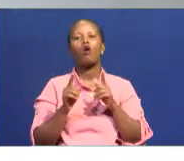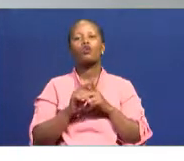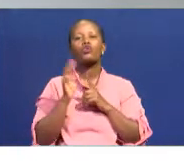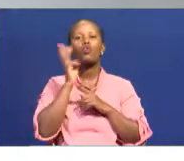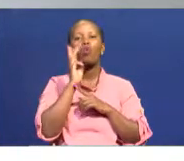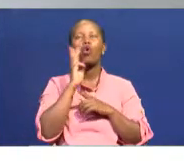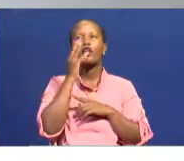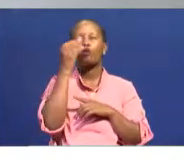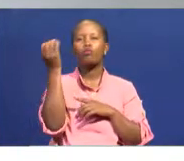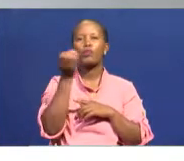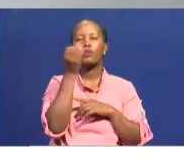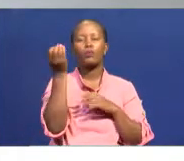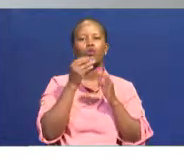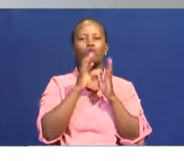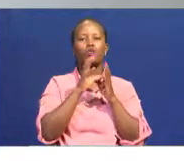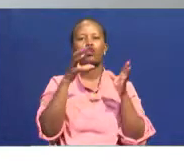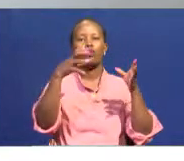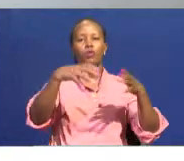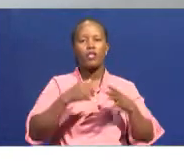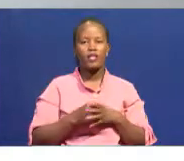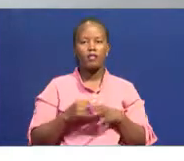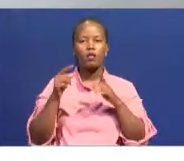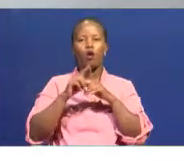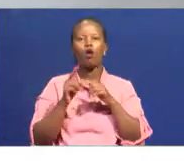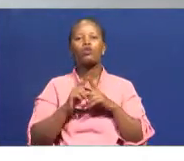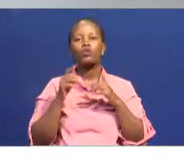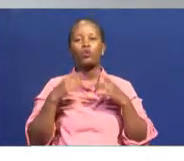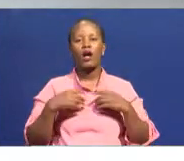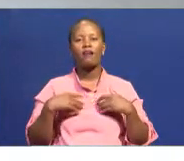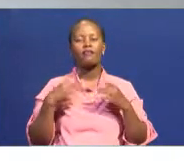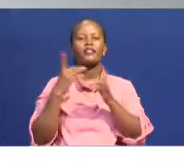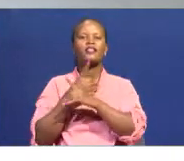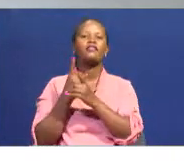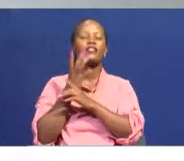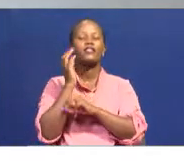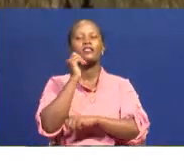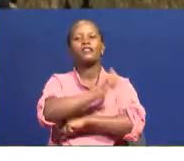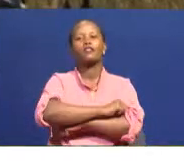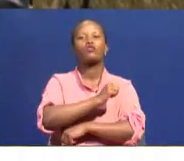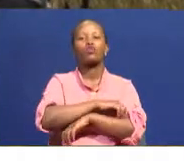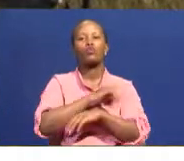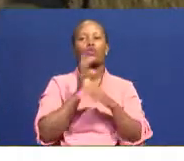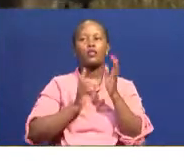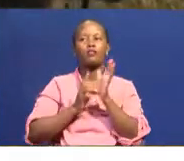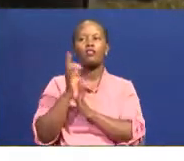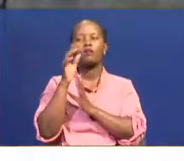community and also develop and improve the schools around the park.